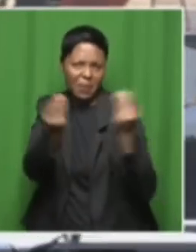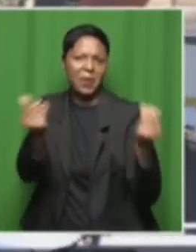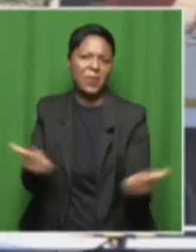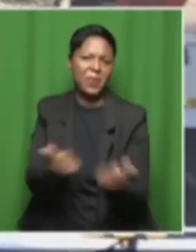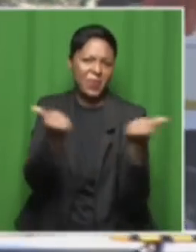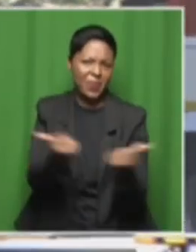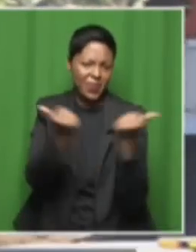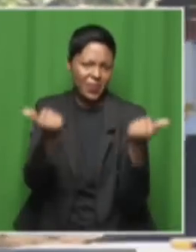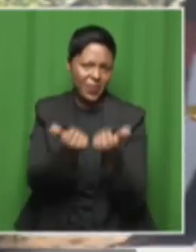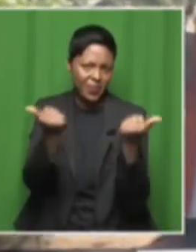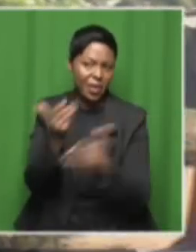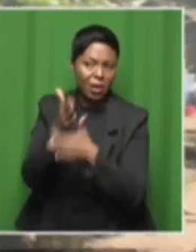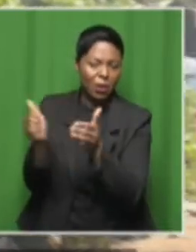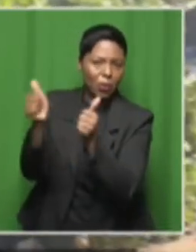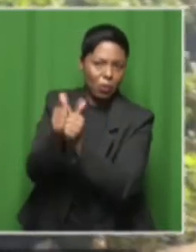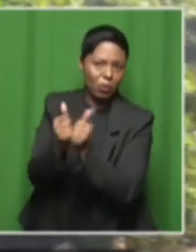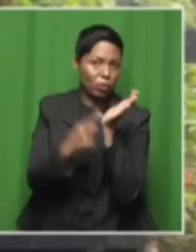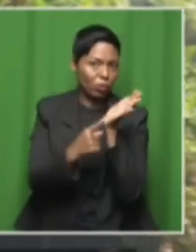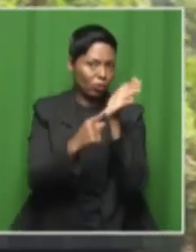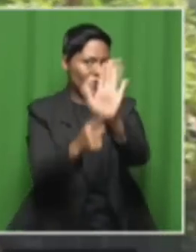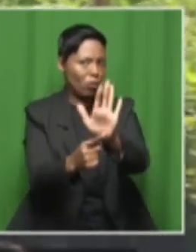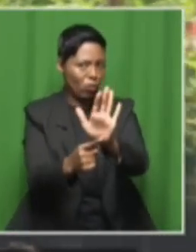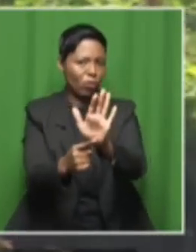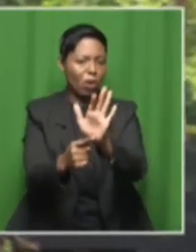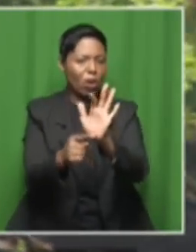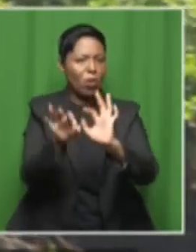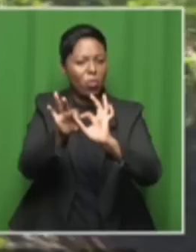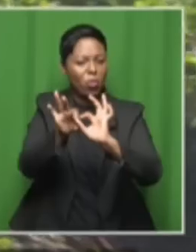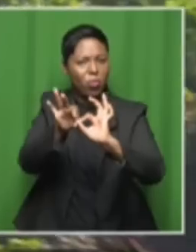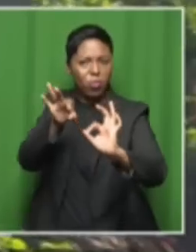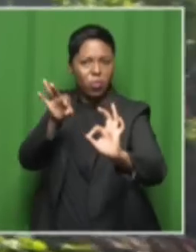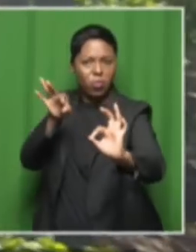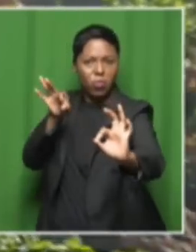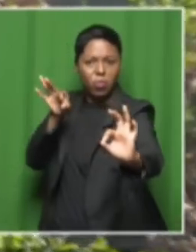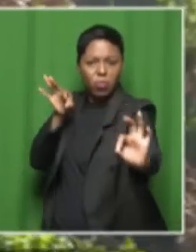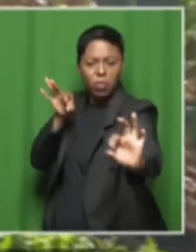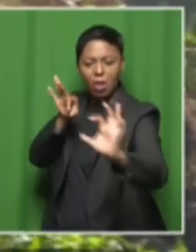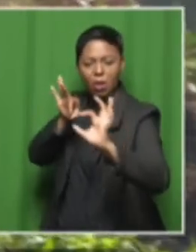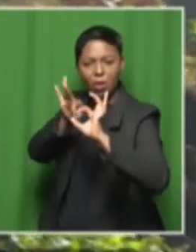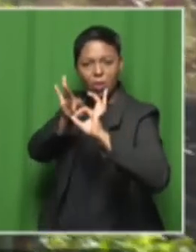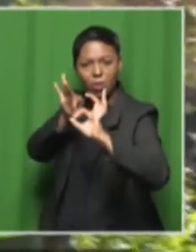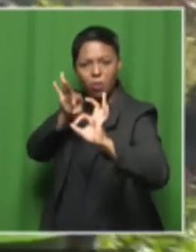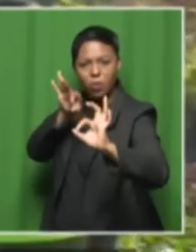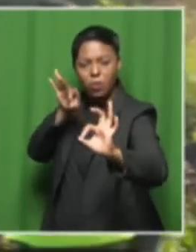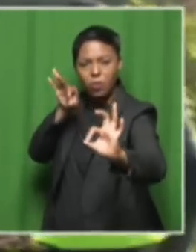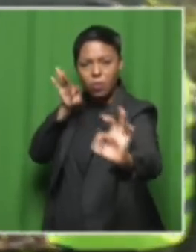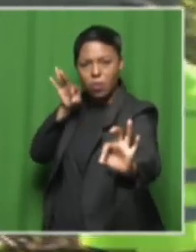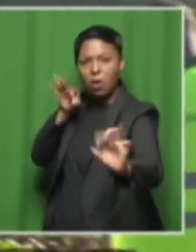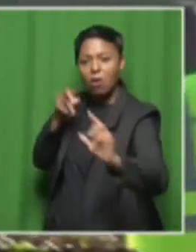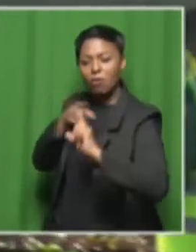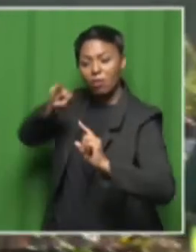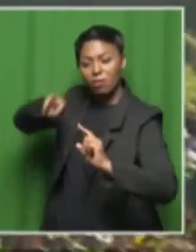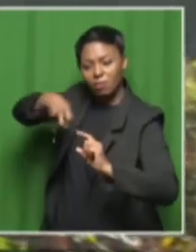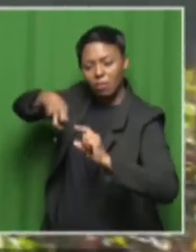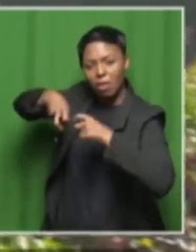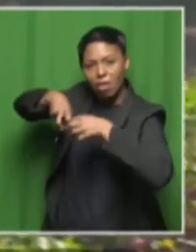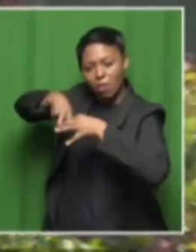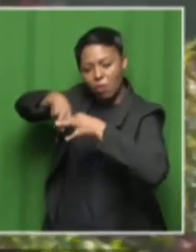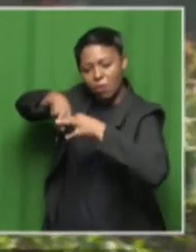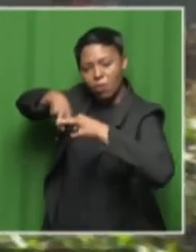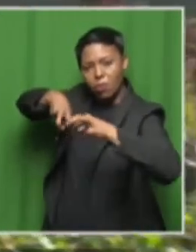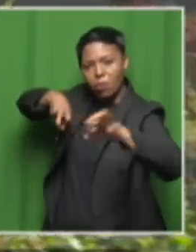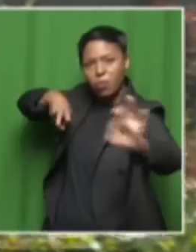colleague Kwazimanzi will show you that rope, which extends from the tow bar, this heavy-duty tow bar,